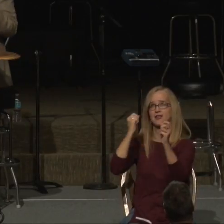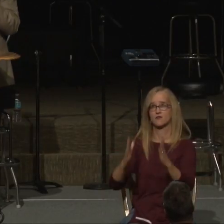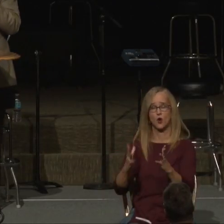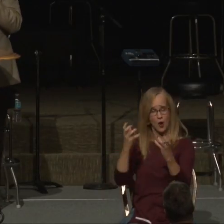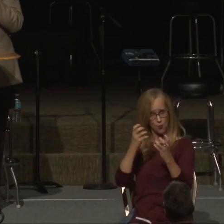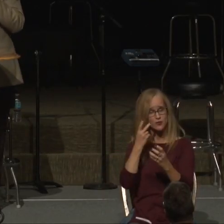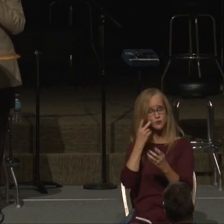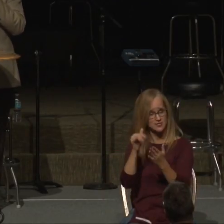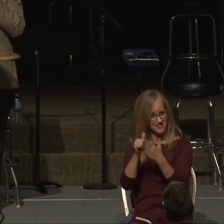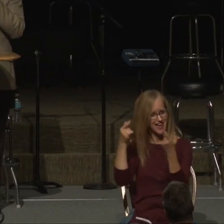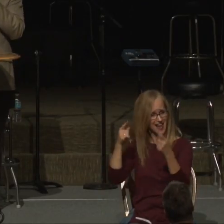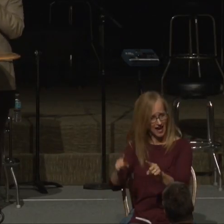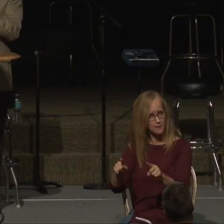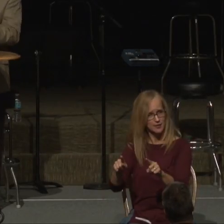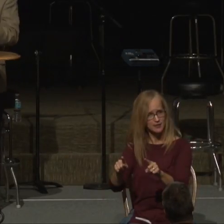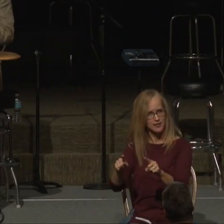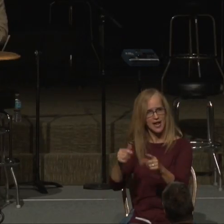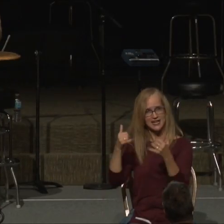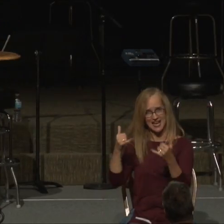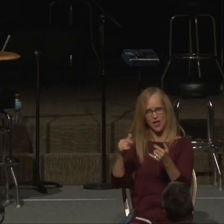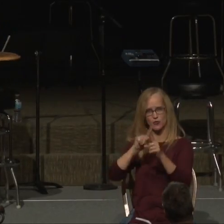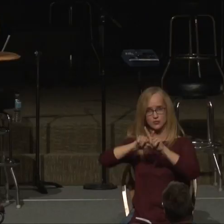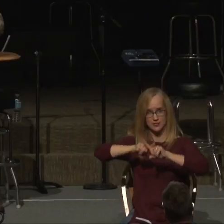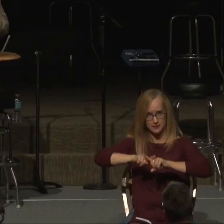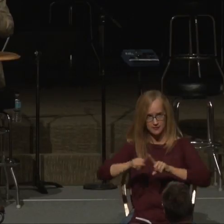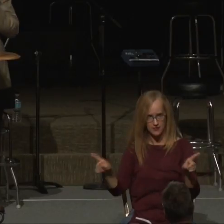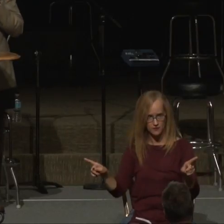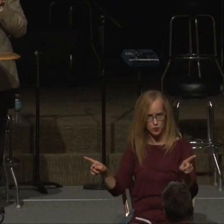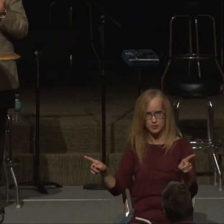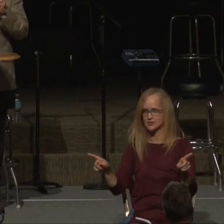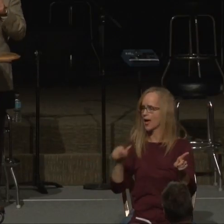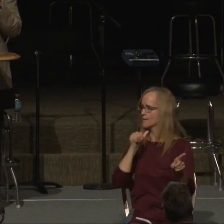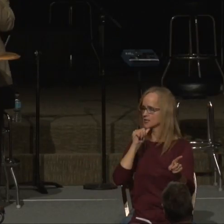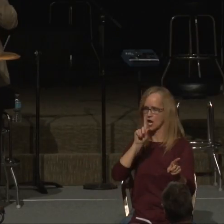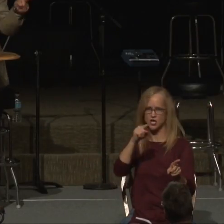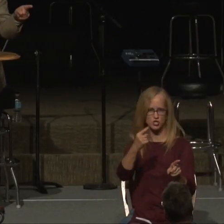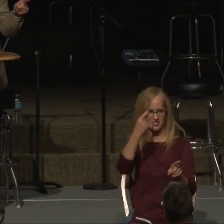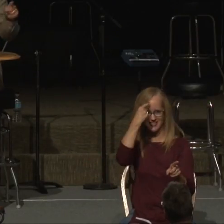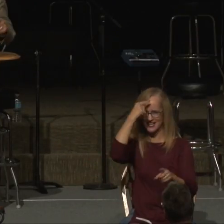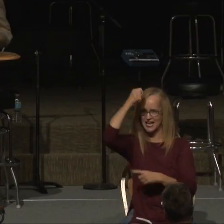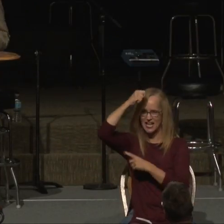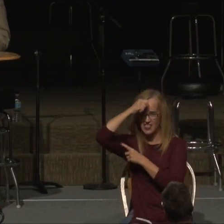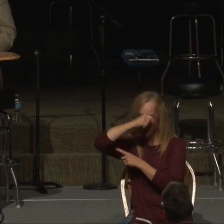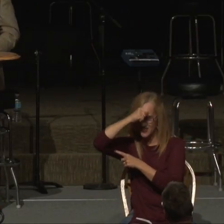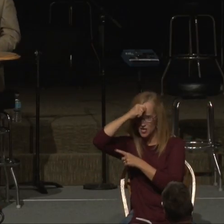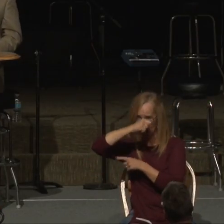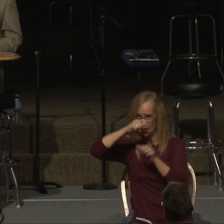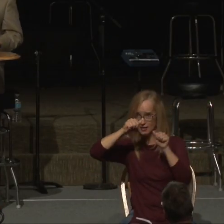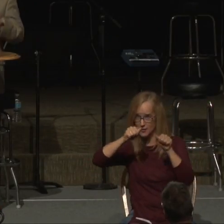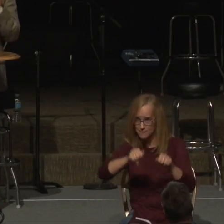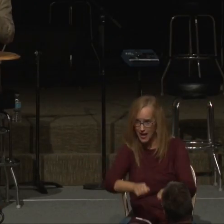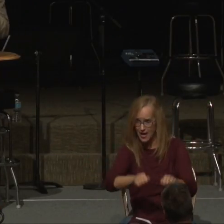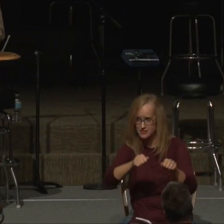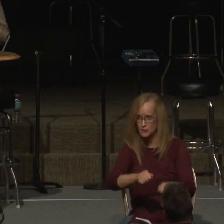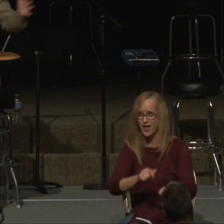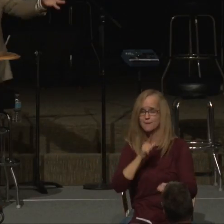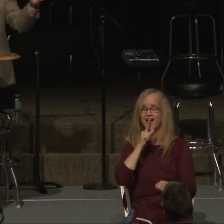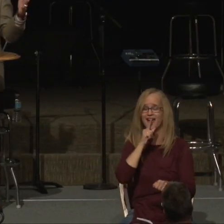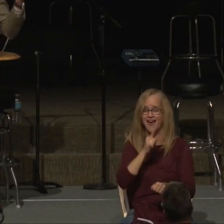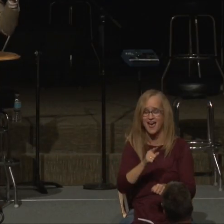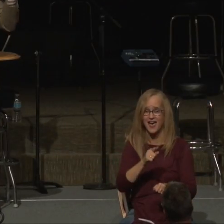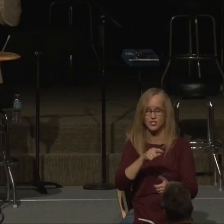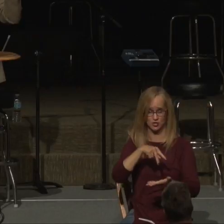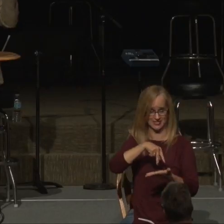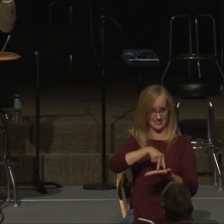happen. There now begins to be a difference, because I'm not just thinking it's theoretically possible. I'm actually